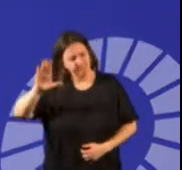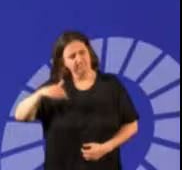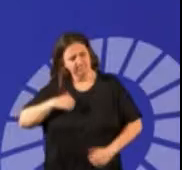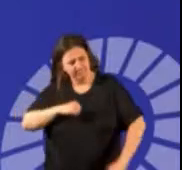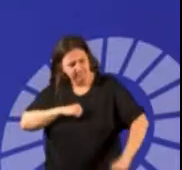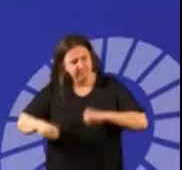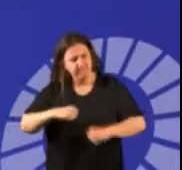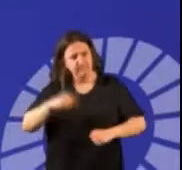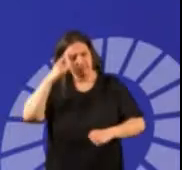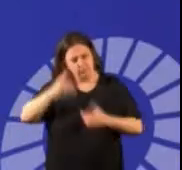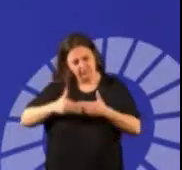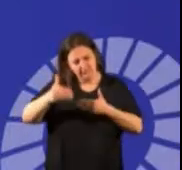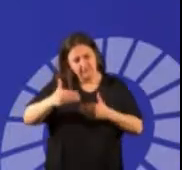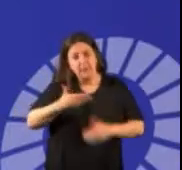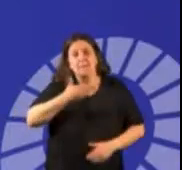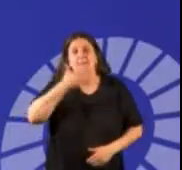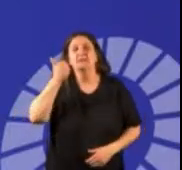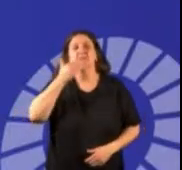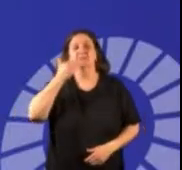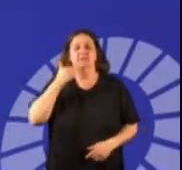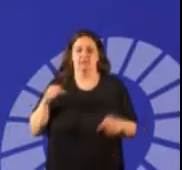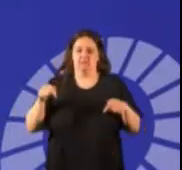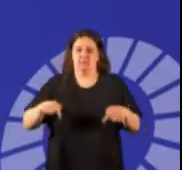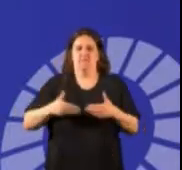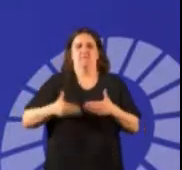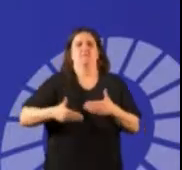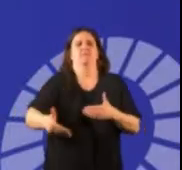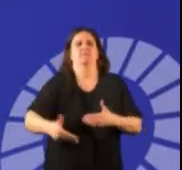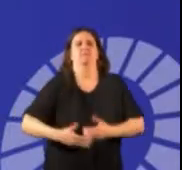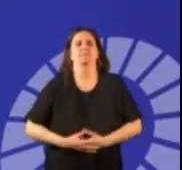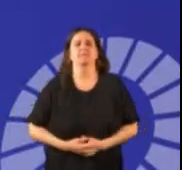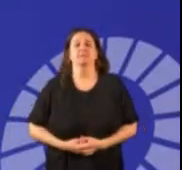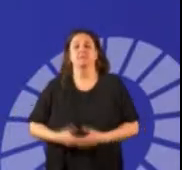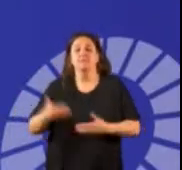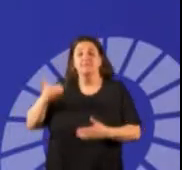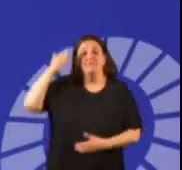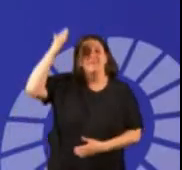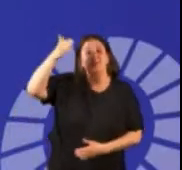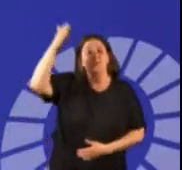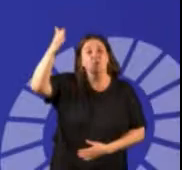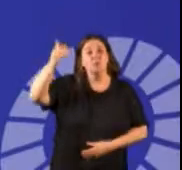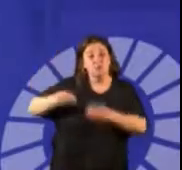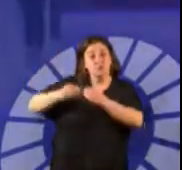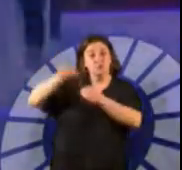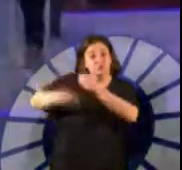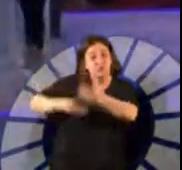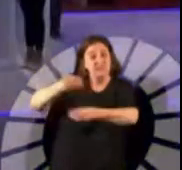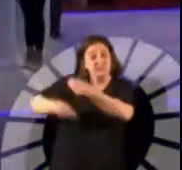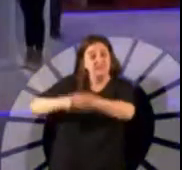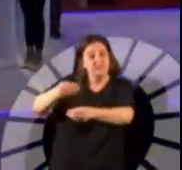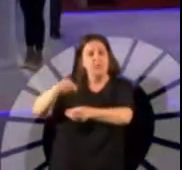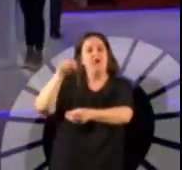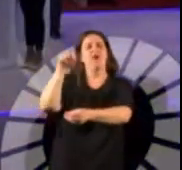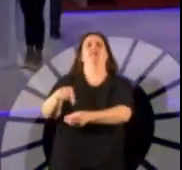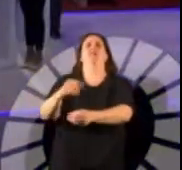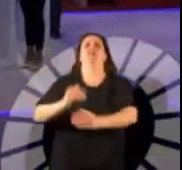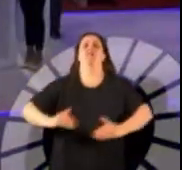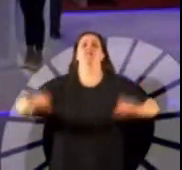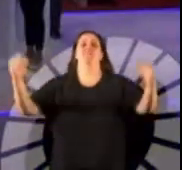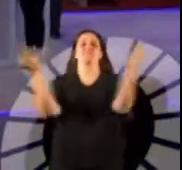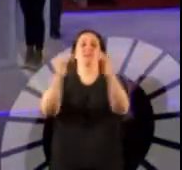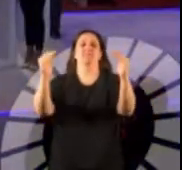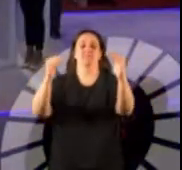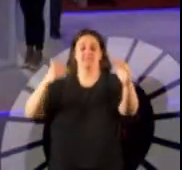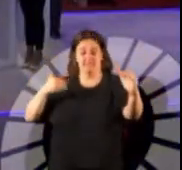world so that the generation of our daughters becomes a generation of equality. Progress